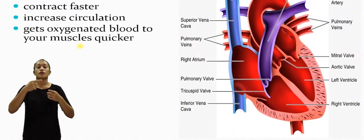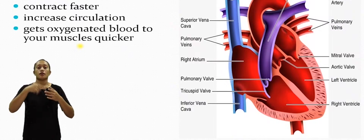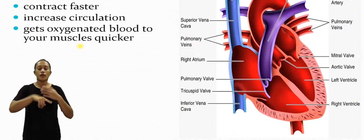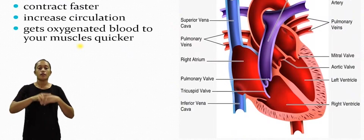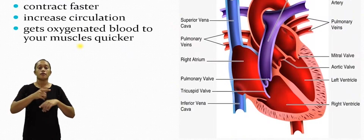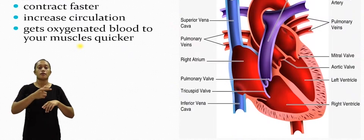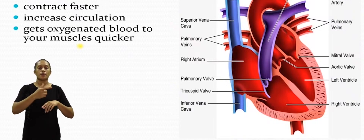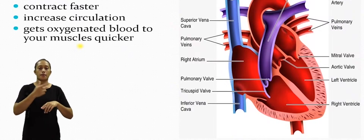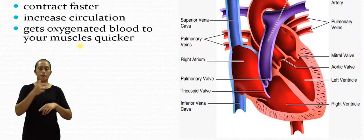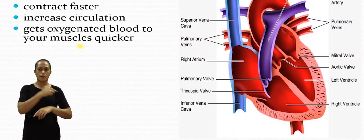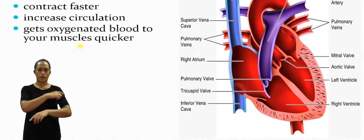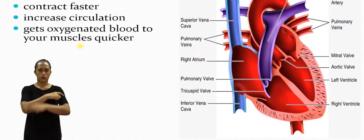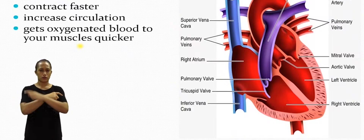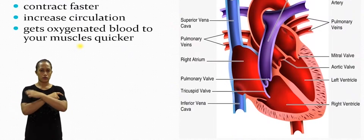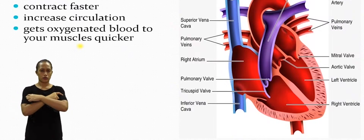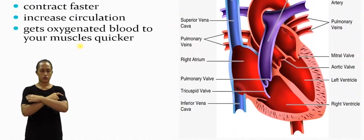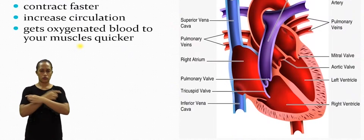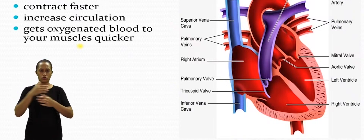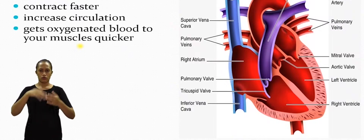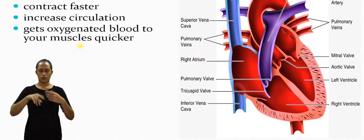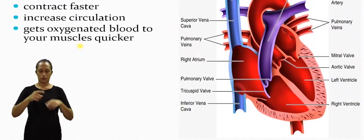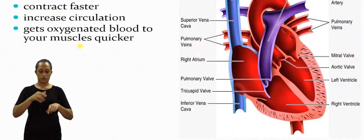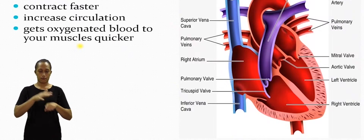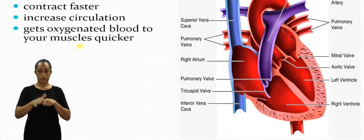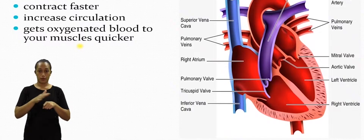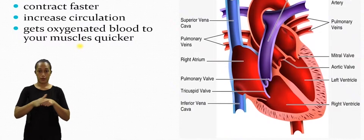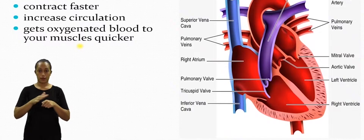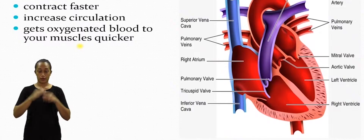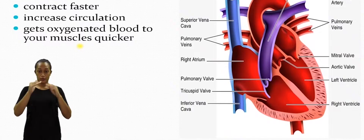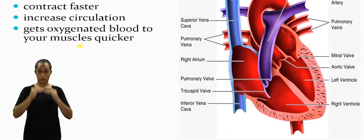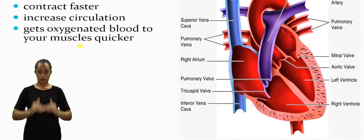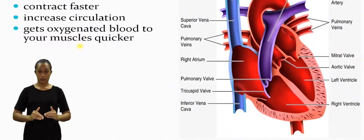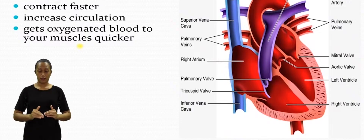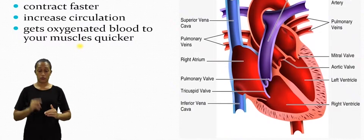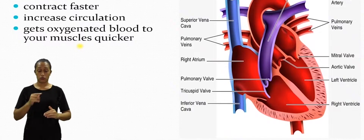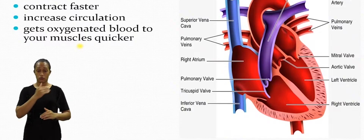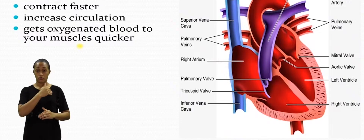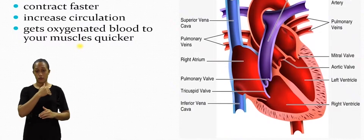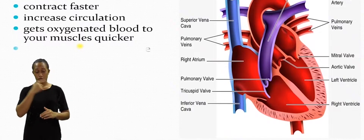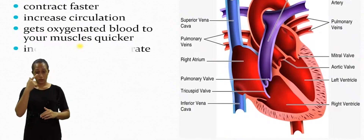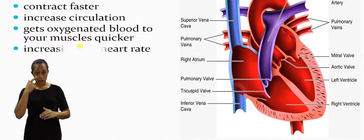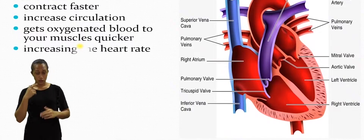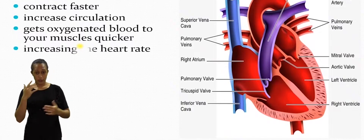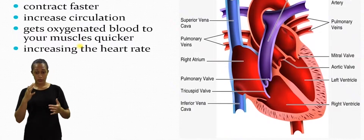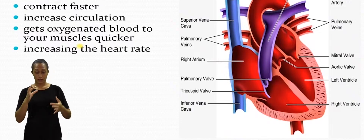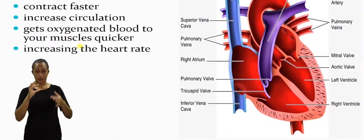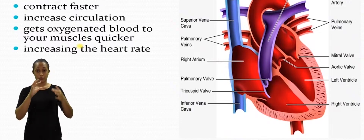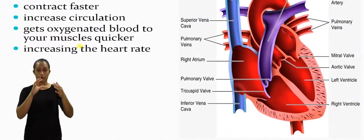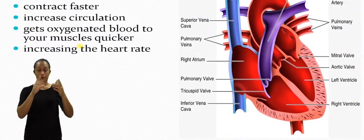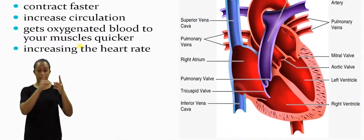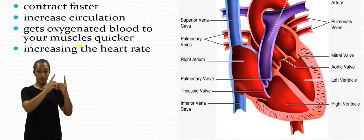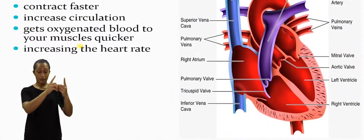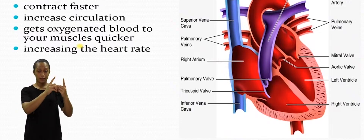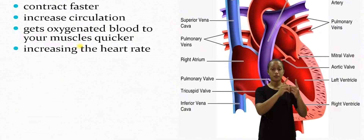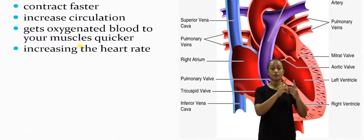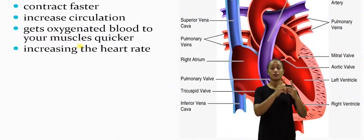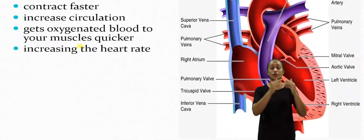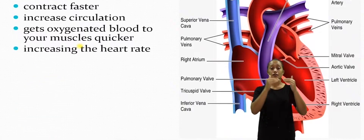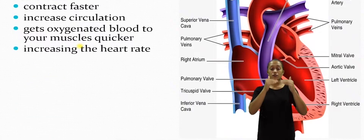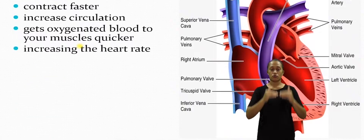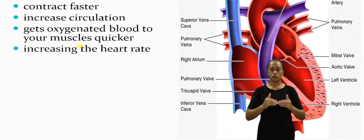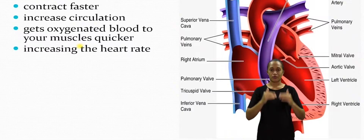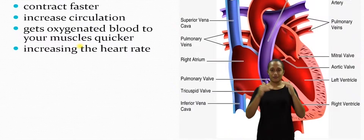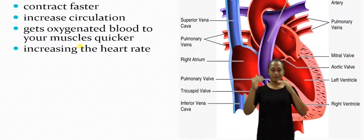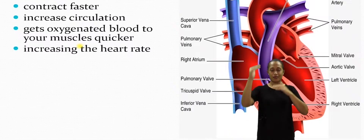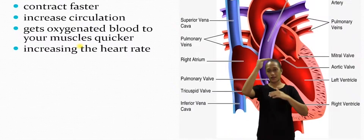So as the demand for blood increases, the heart is going to try to meet the demand by increasing the heart rate and